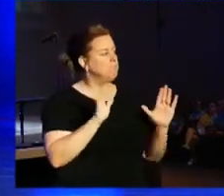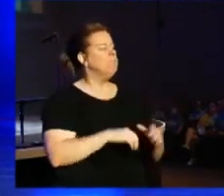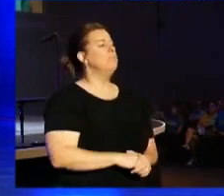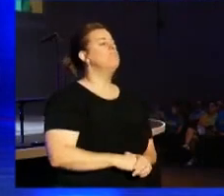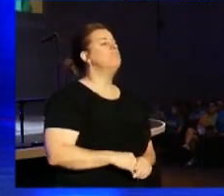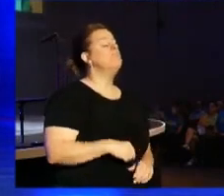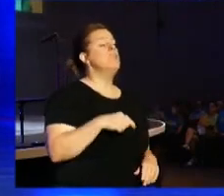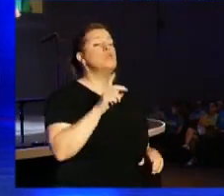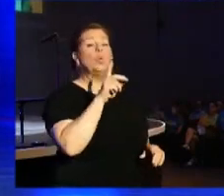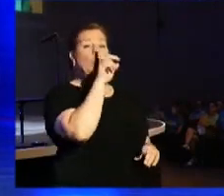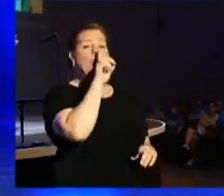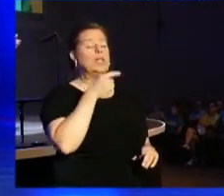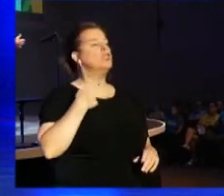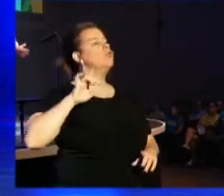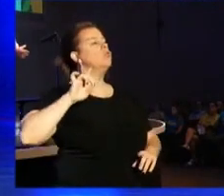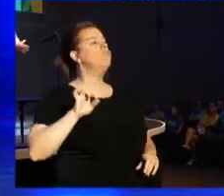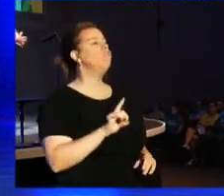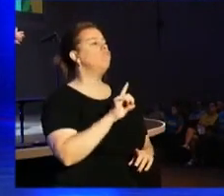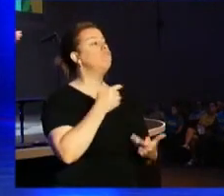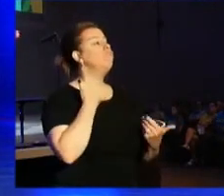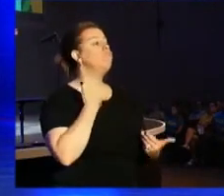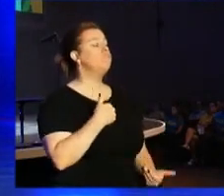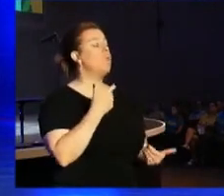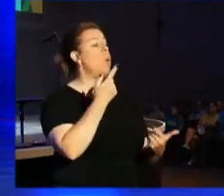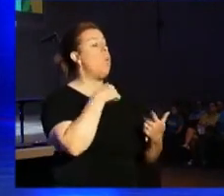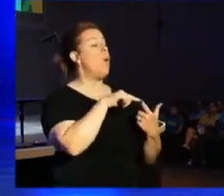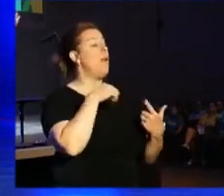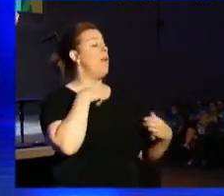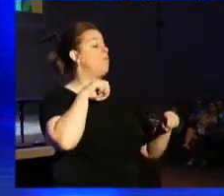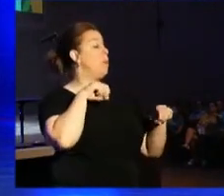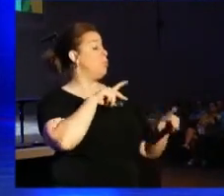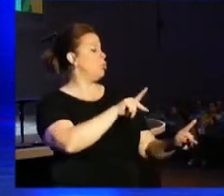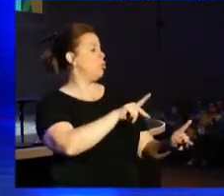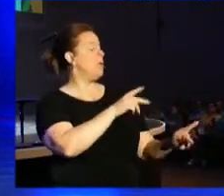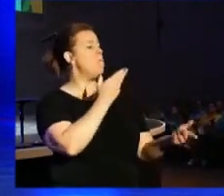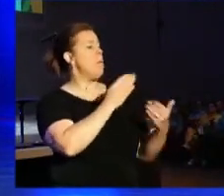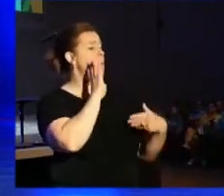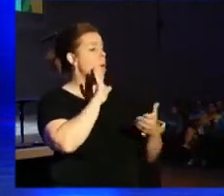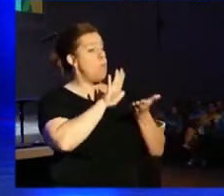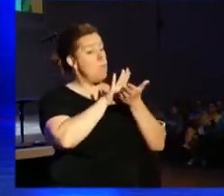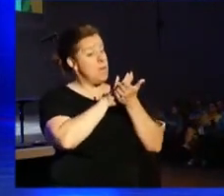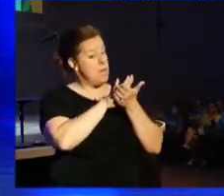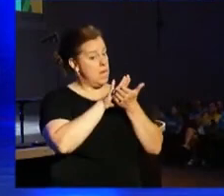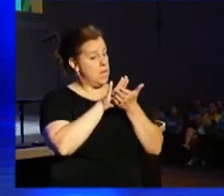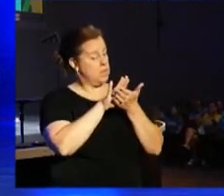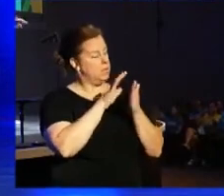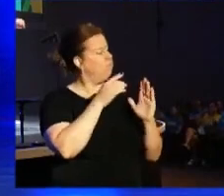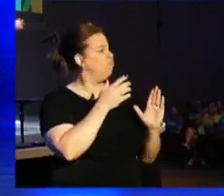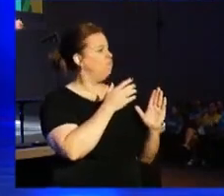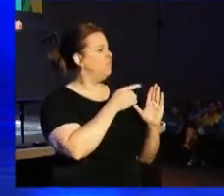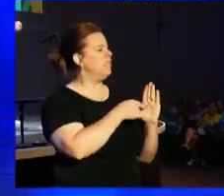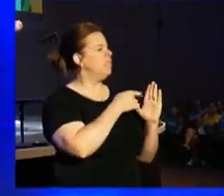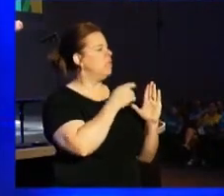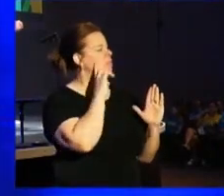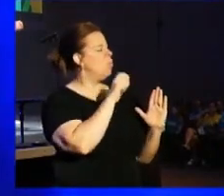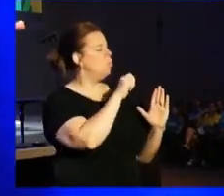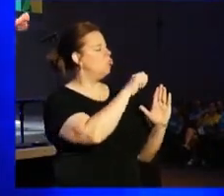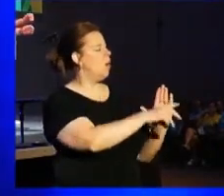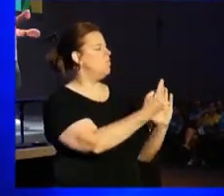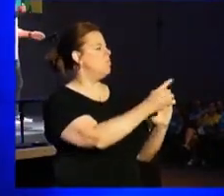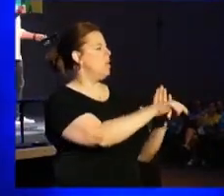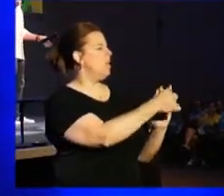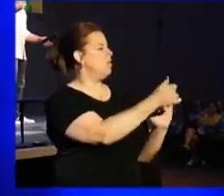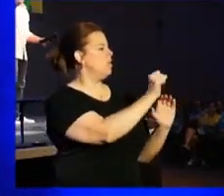me, and as the opportunity presents itself, I might take it to be kind or I might just let someone else do it.